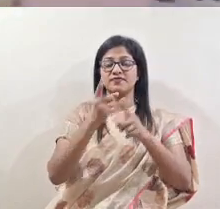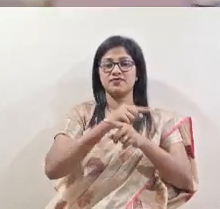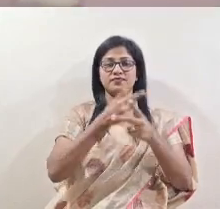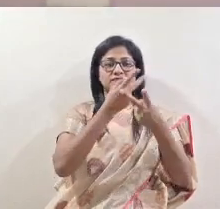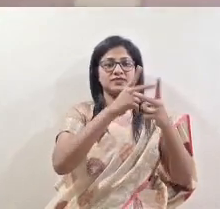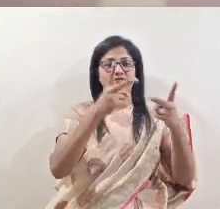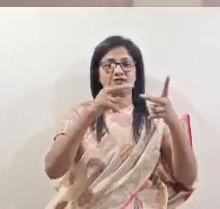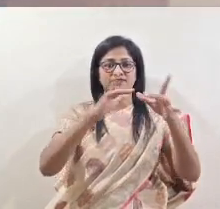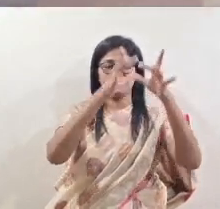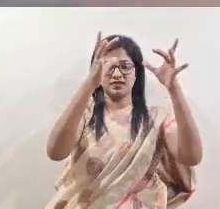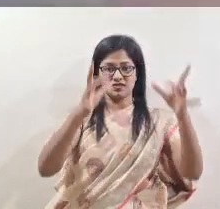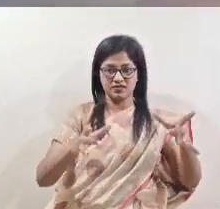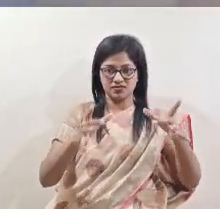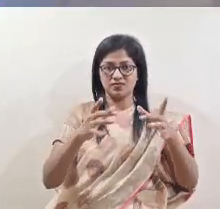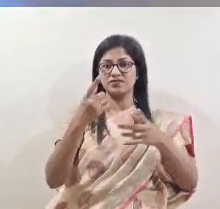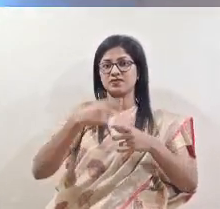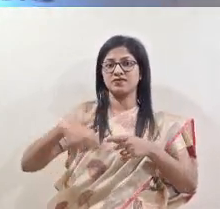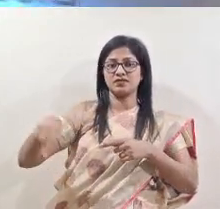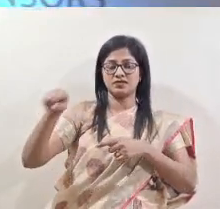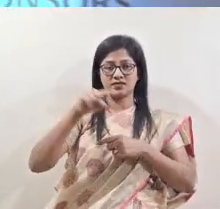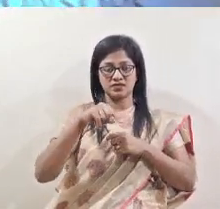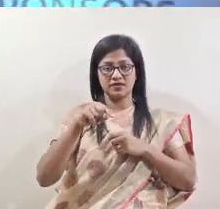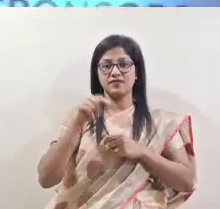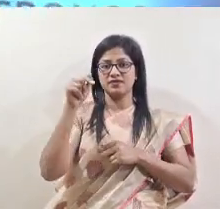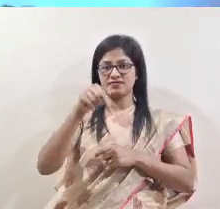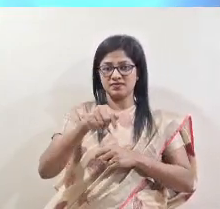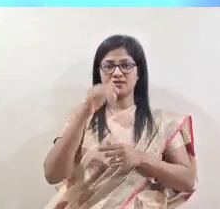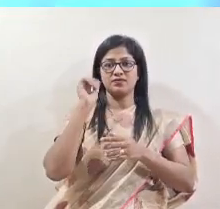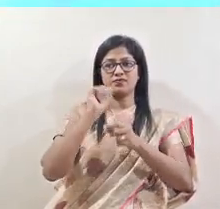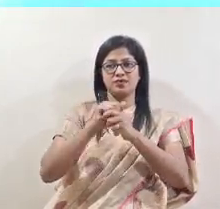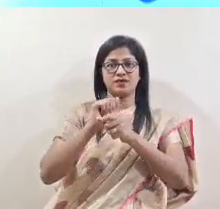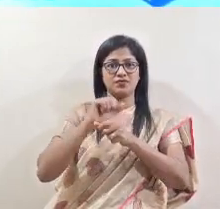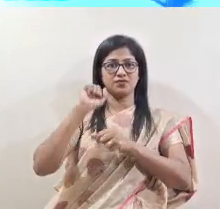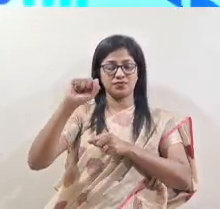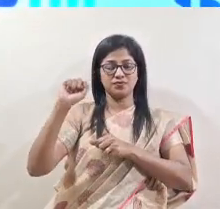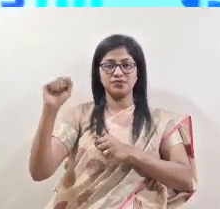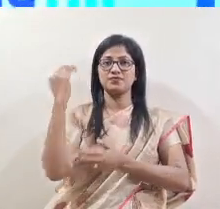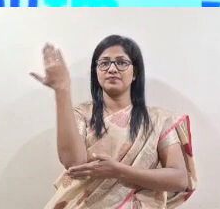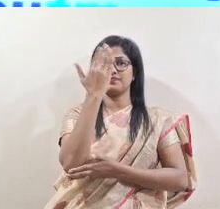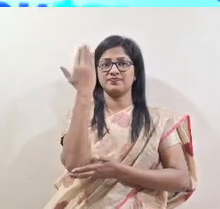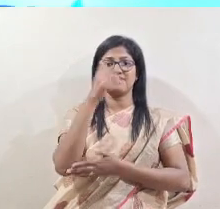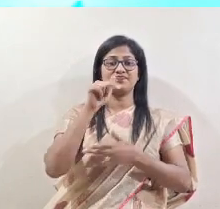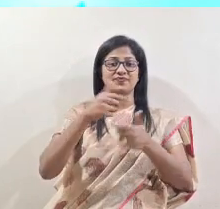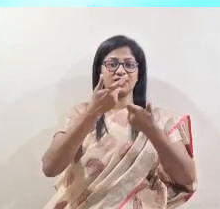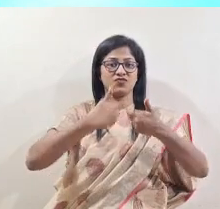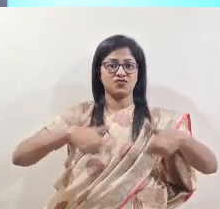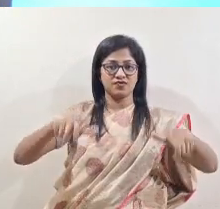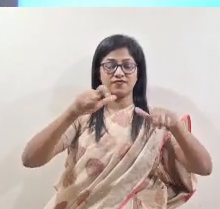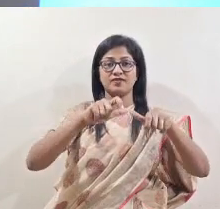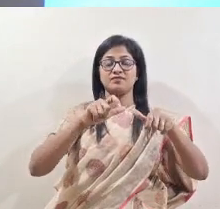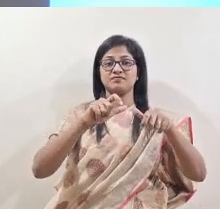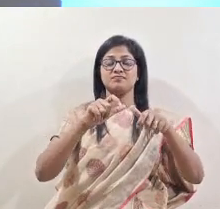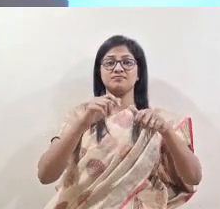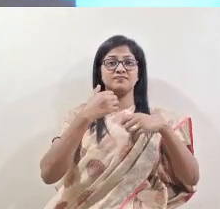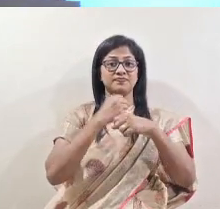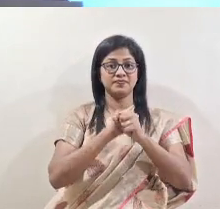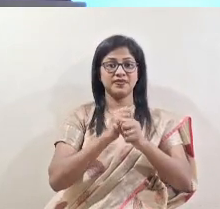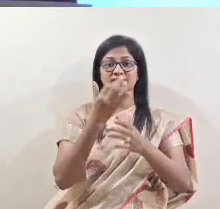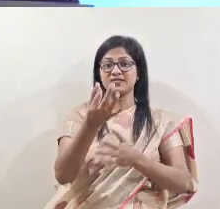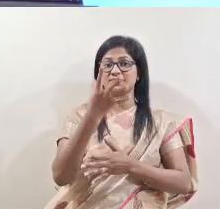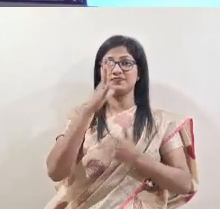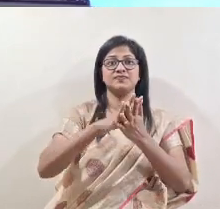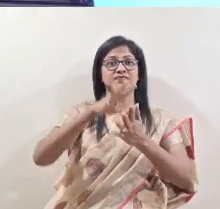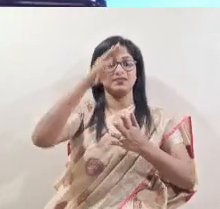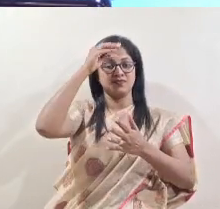young researchers from the different institute who will present their work to make this conference as an